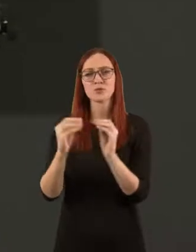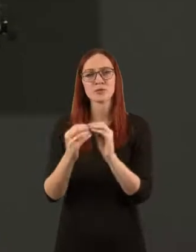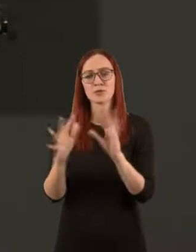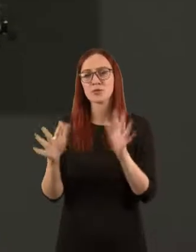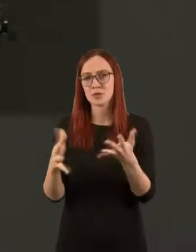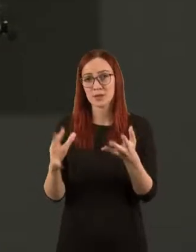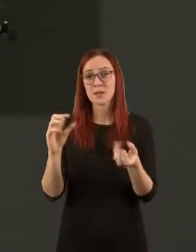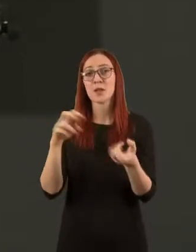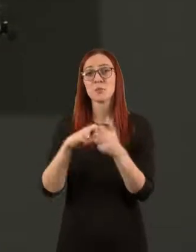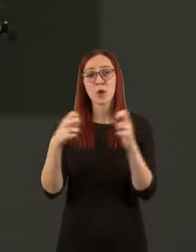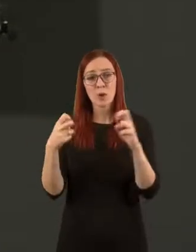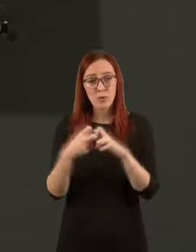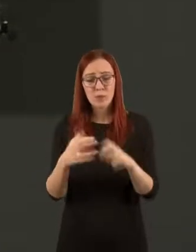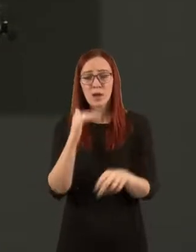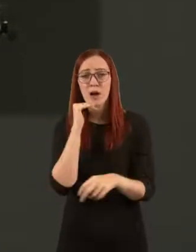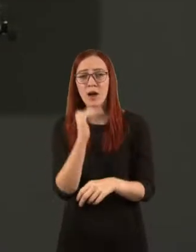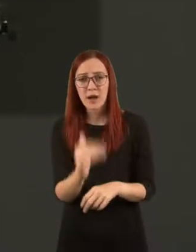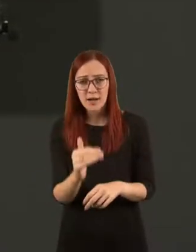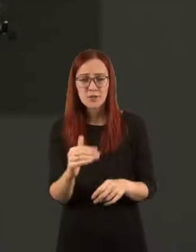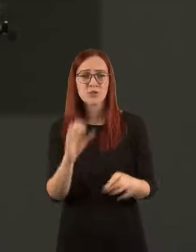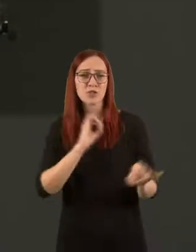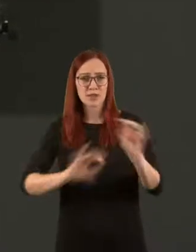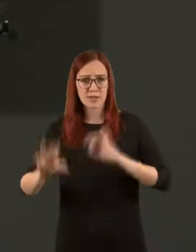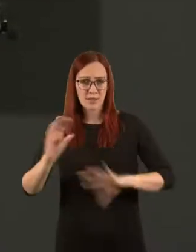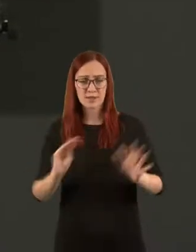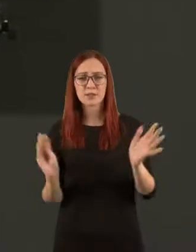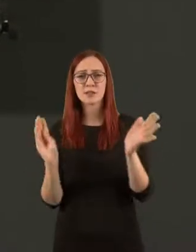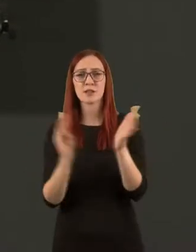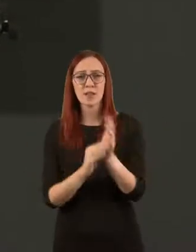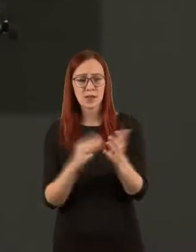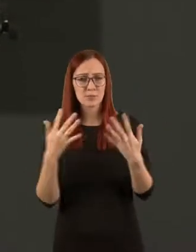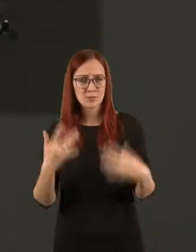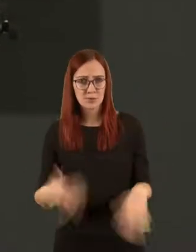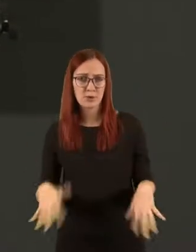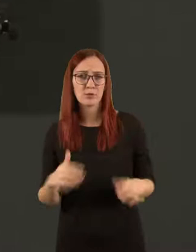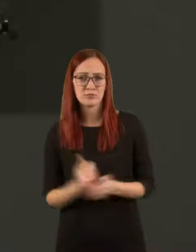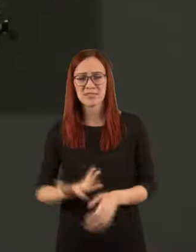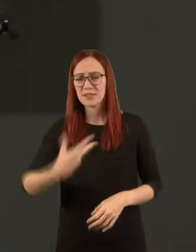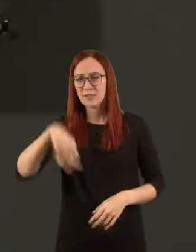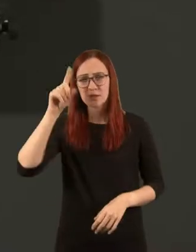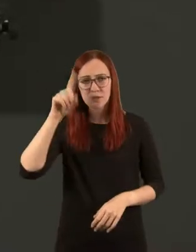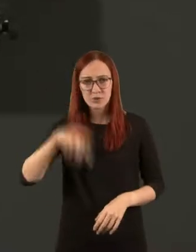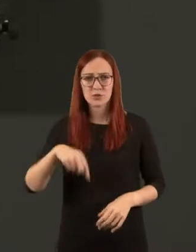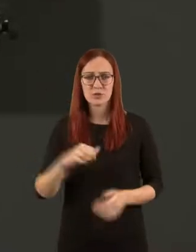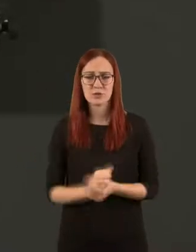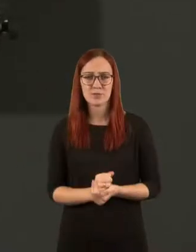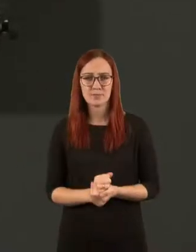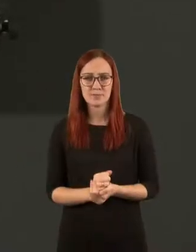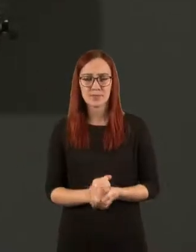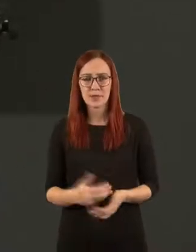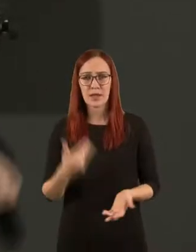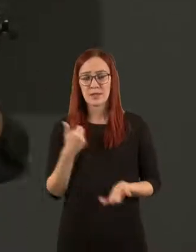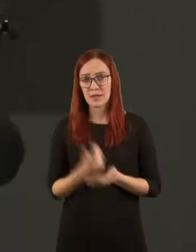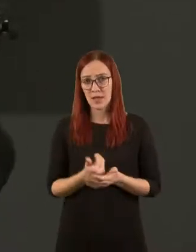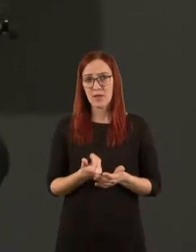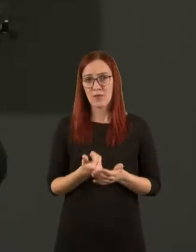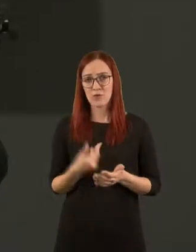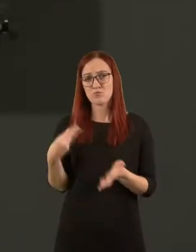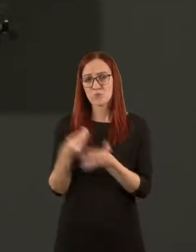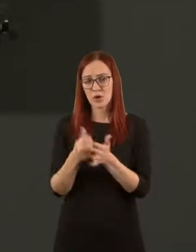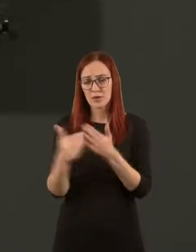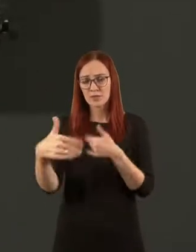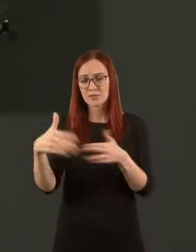the direction. I believe we should first agree on the direction and on the issue in question.